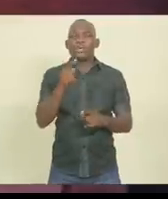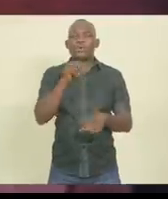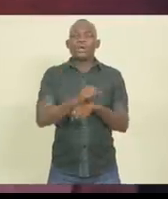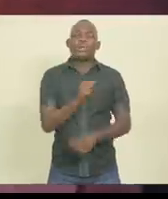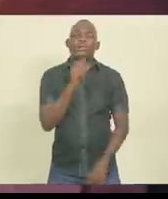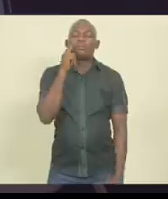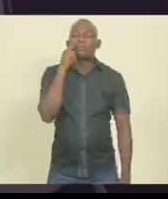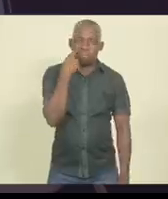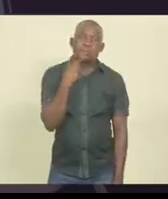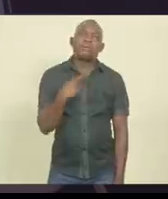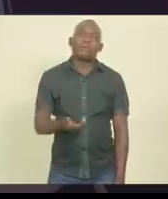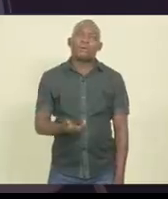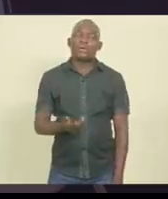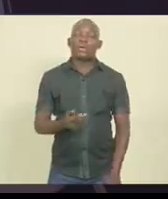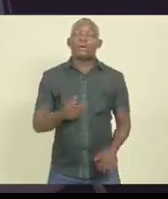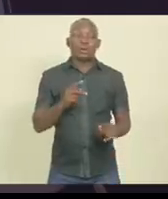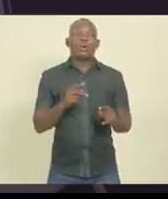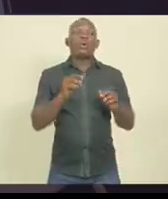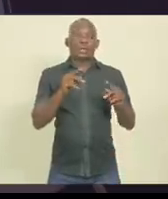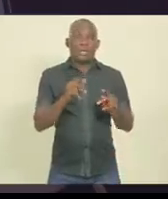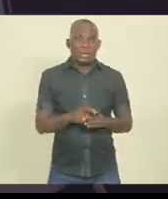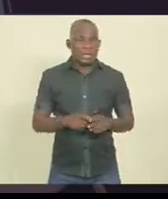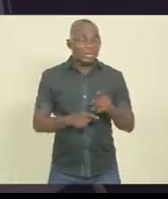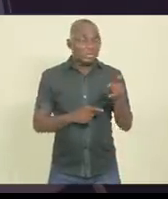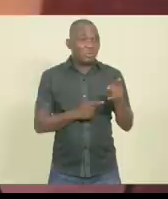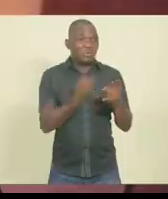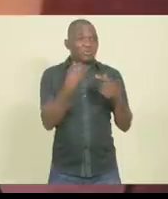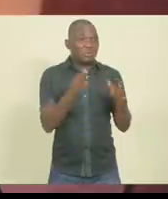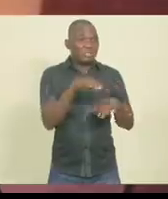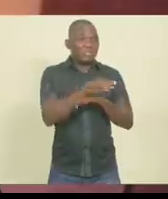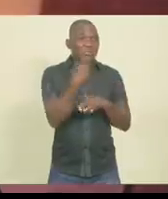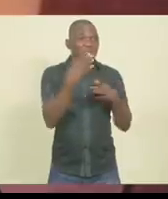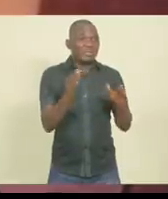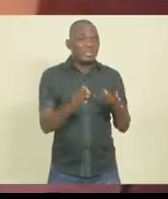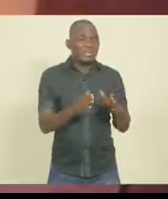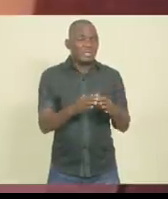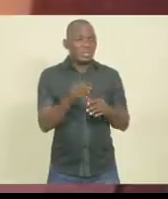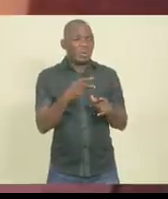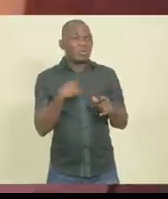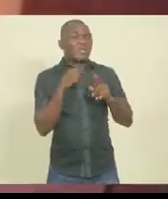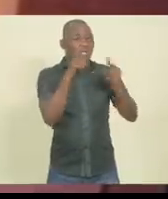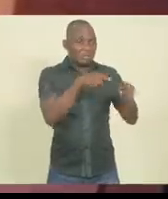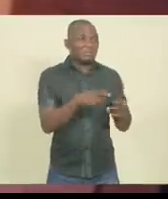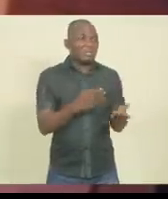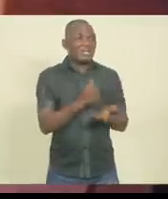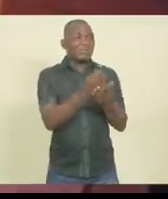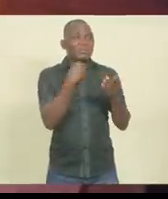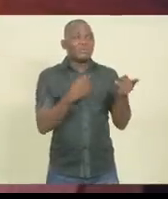boring. Well, anyways, have you had dinner yet? Or I should come over?